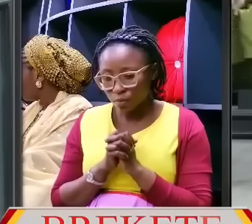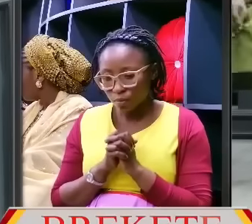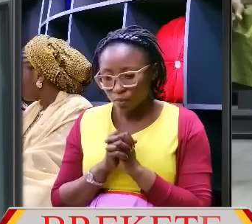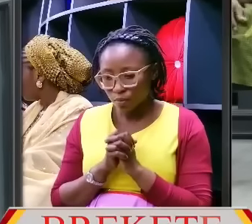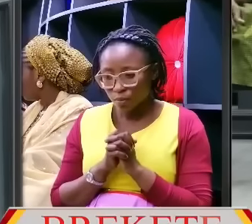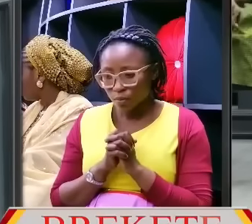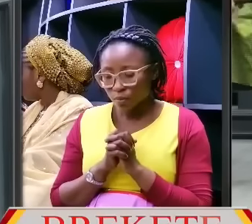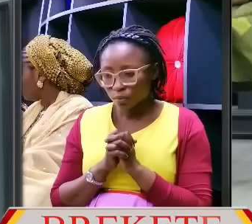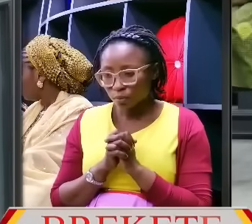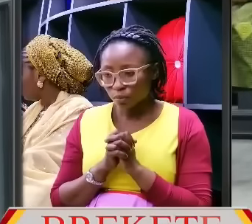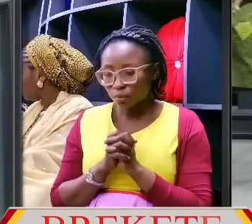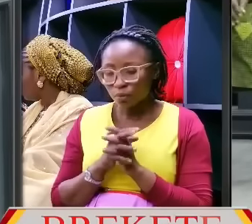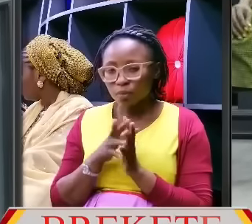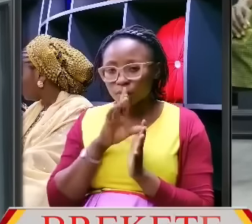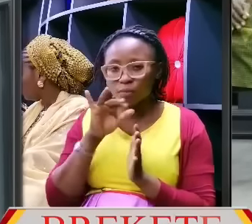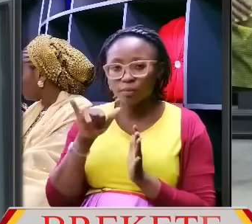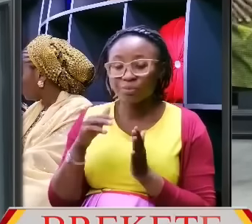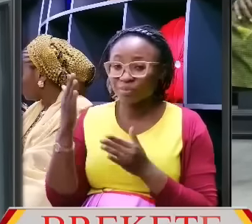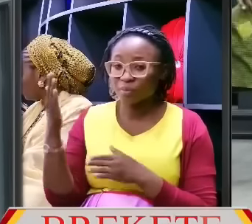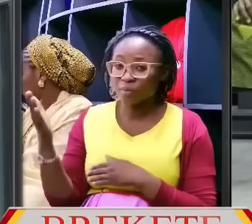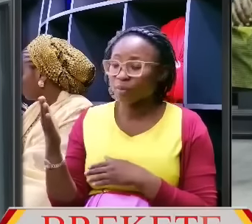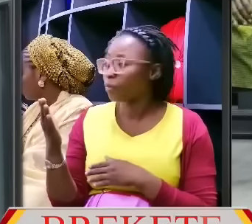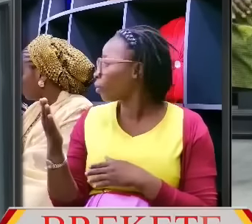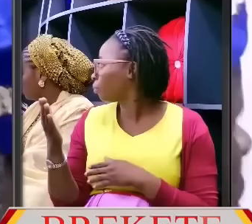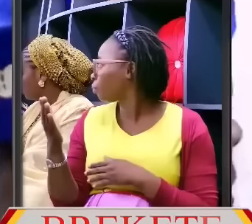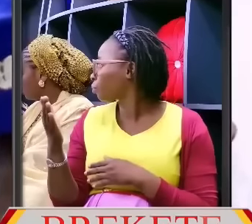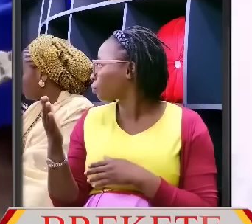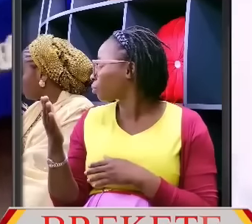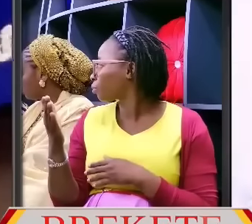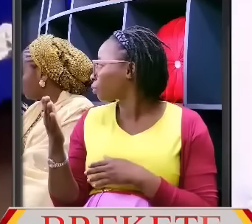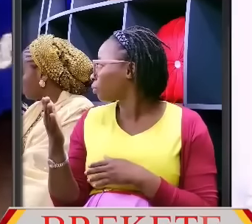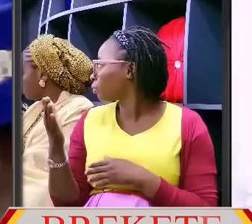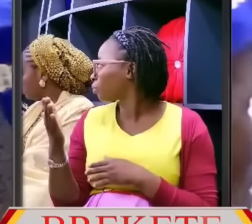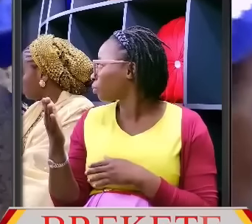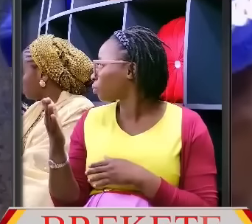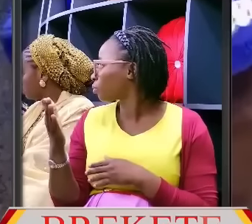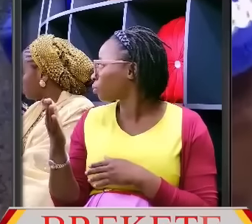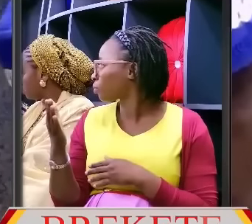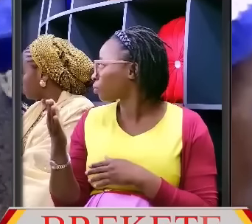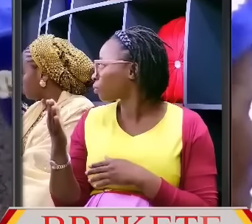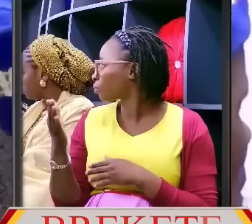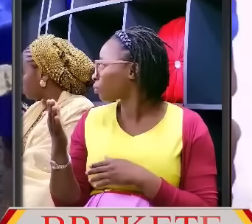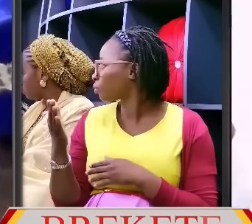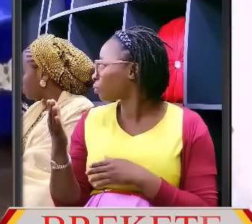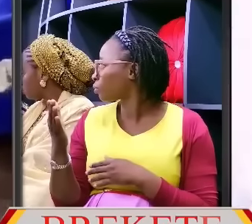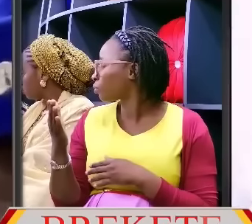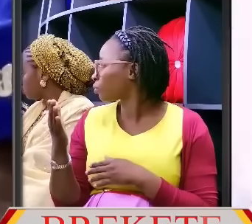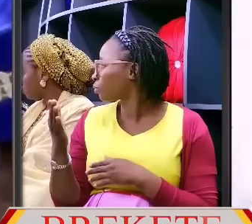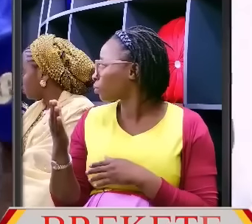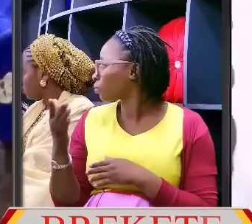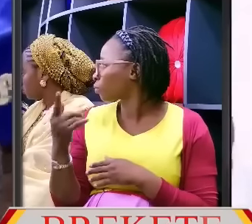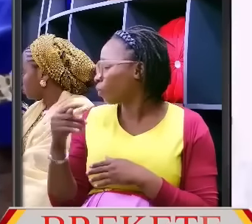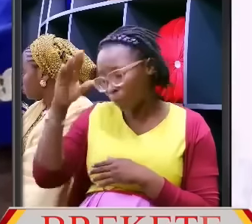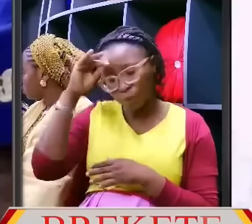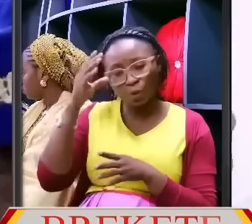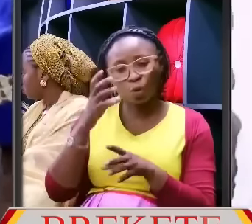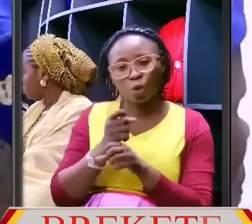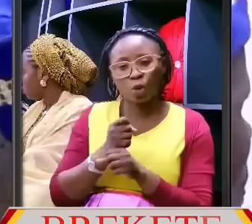Is still they occupy the house. Stand up. The house. Yeah. Now this man, I call the correct my money build the